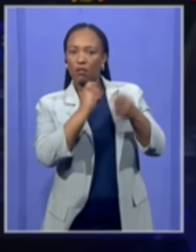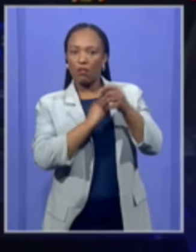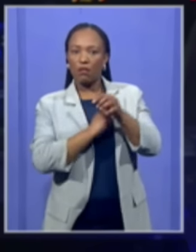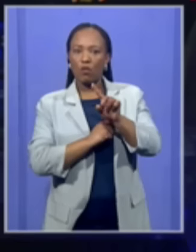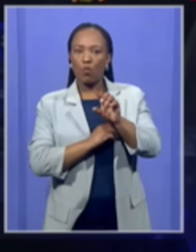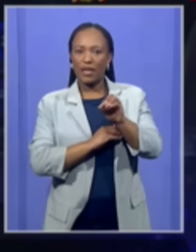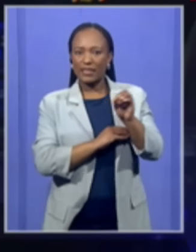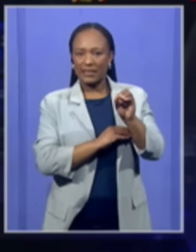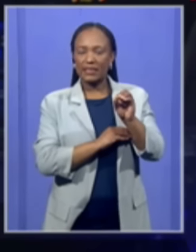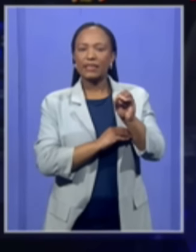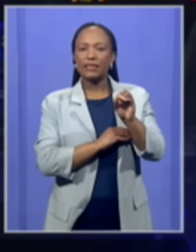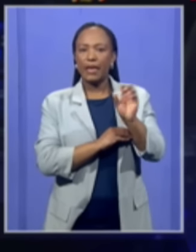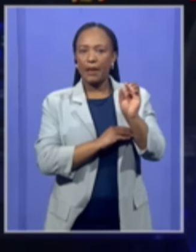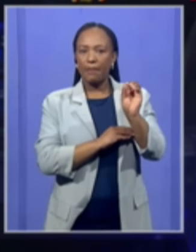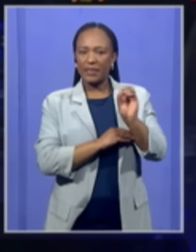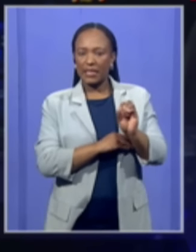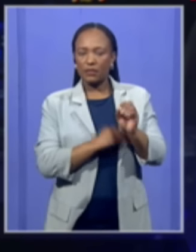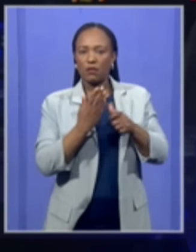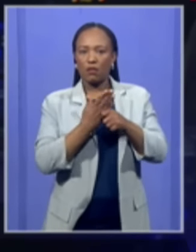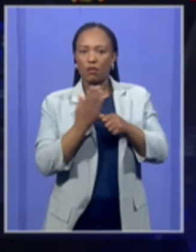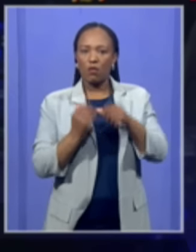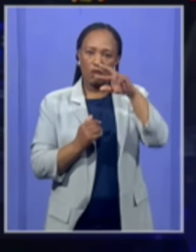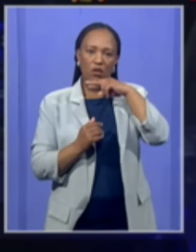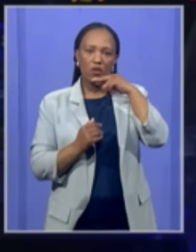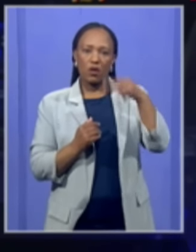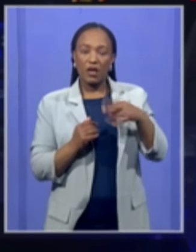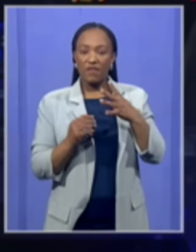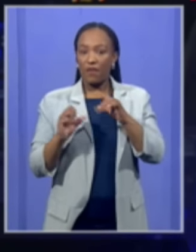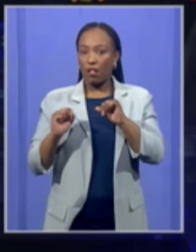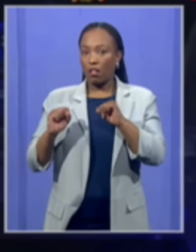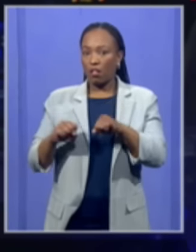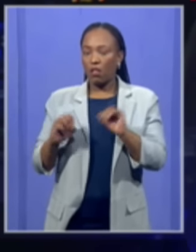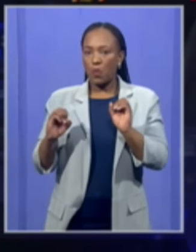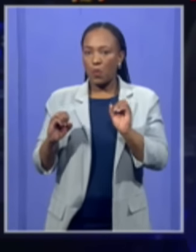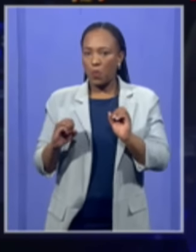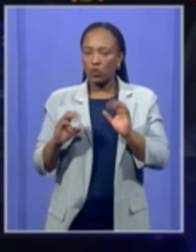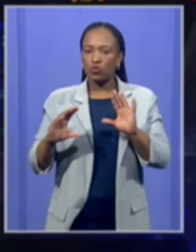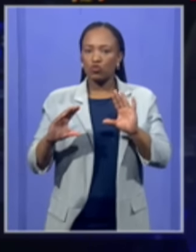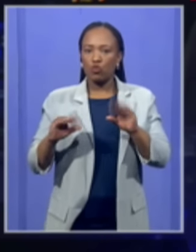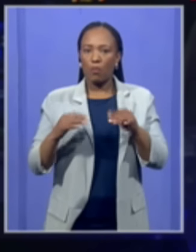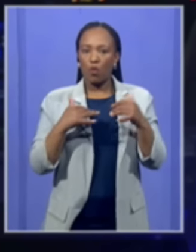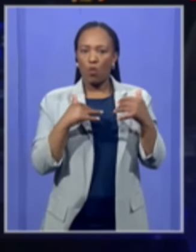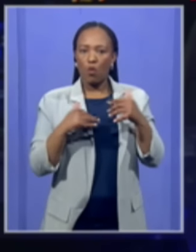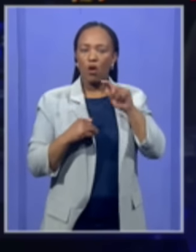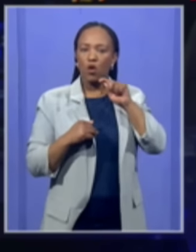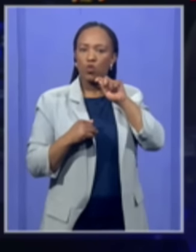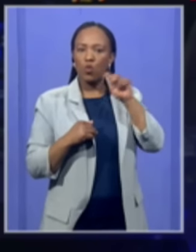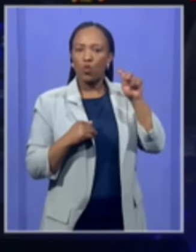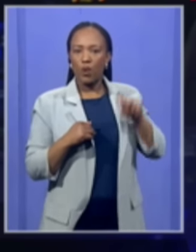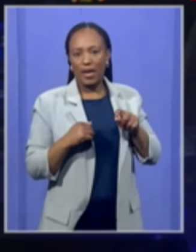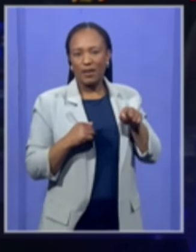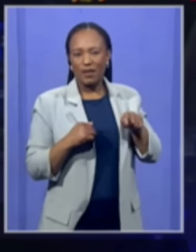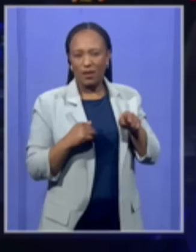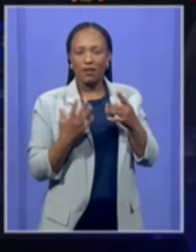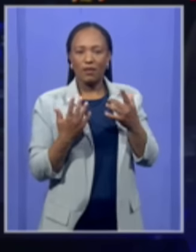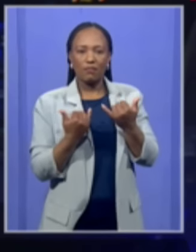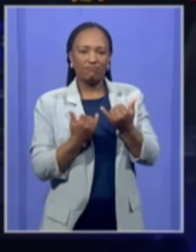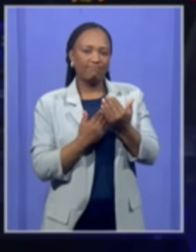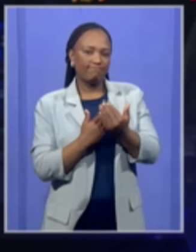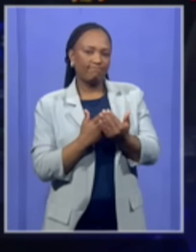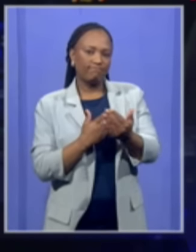naheng ya Russia e ba Moscow e sa dumele ho ba le tumellano ya ho beha dihlomo fatshe le Russia le Ukraine nakong ya matsatsi